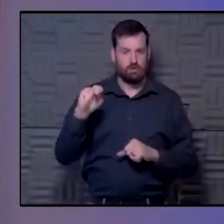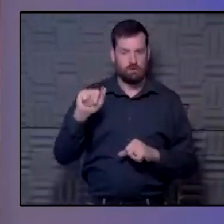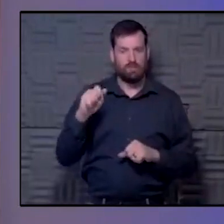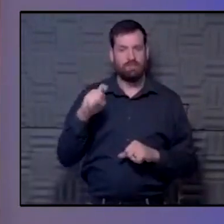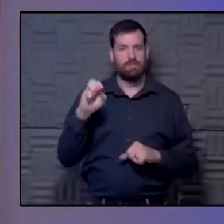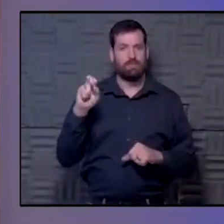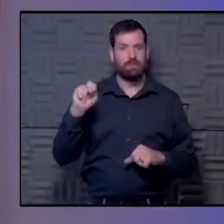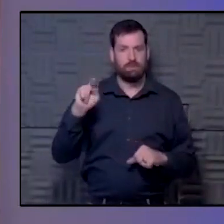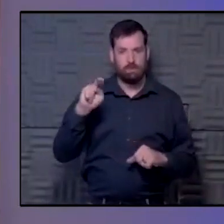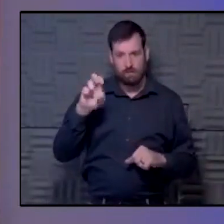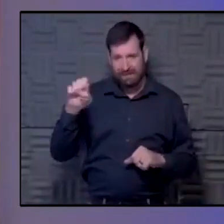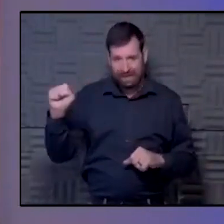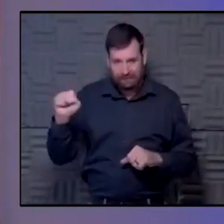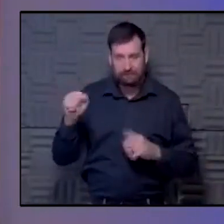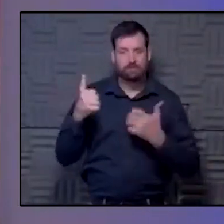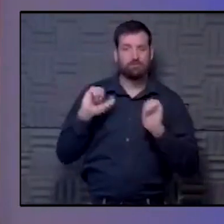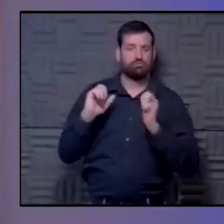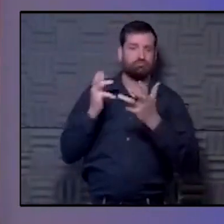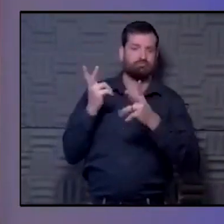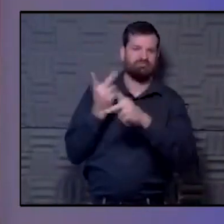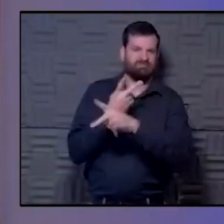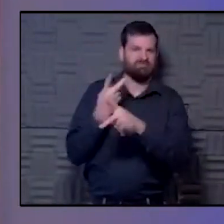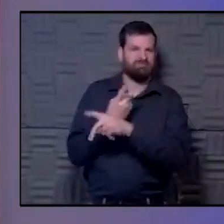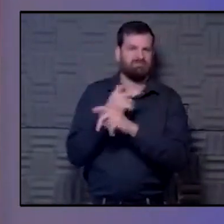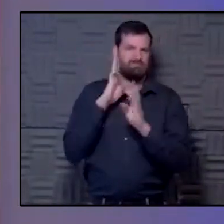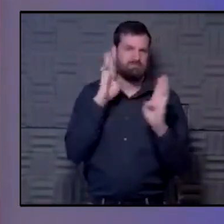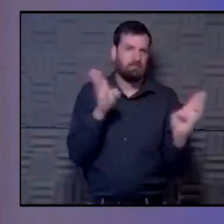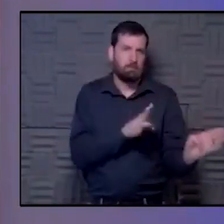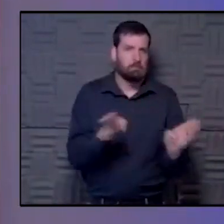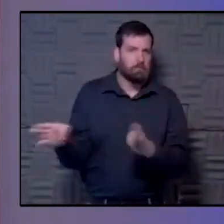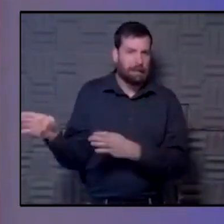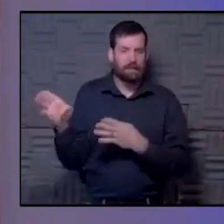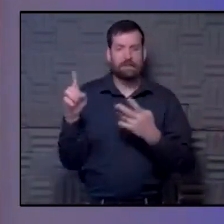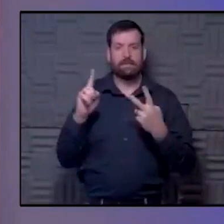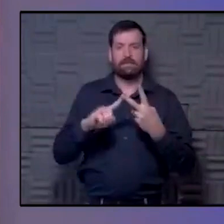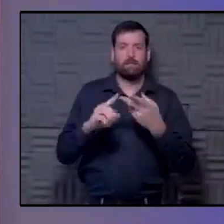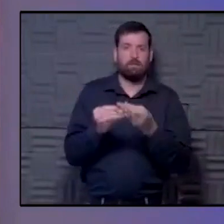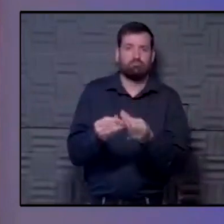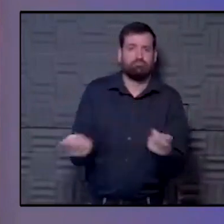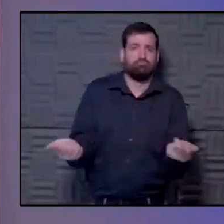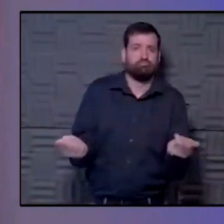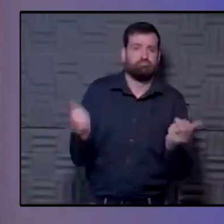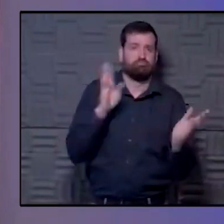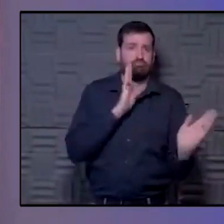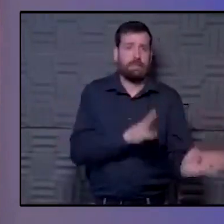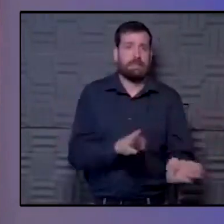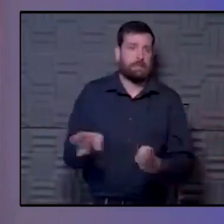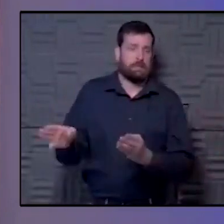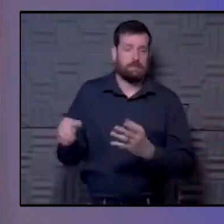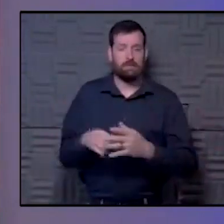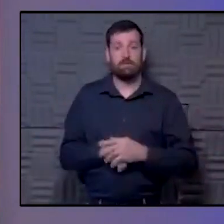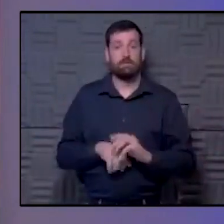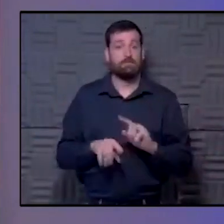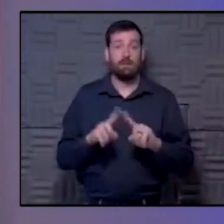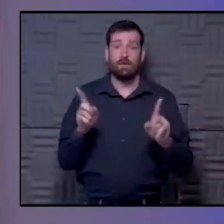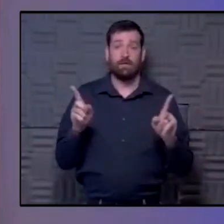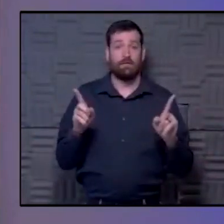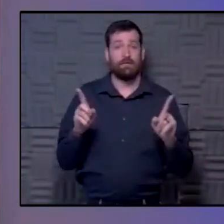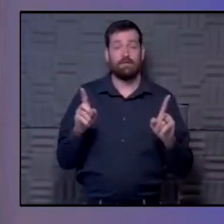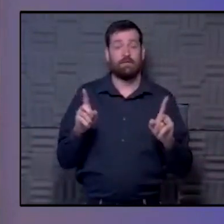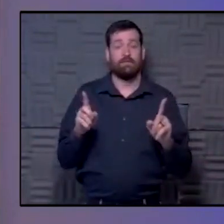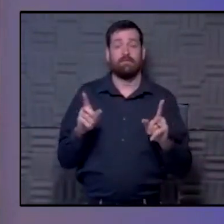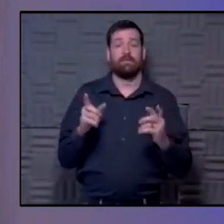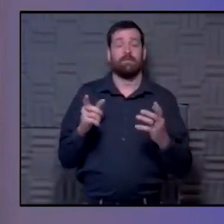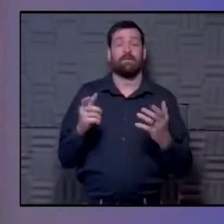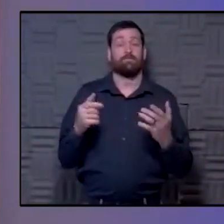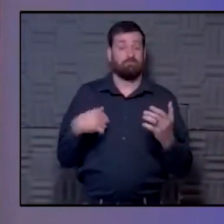part of working out, helping develop strategies and mitigation strategies. But the